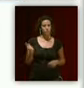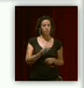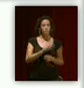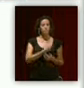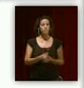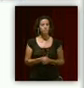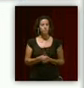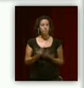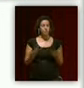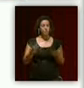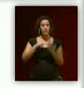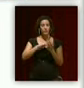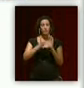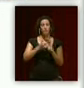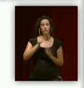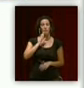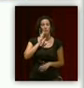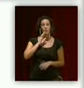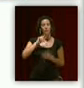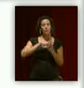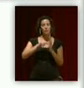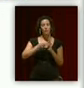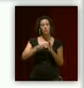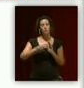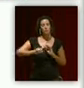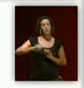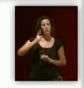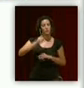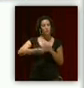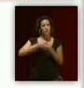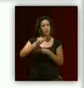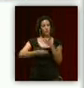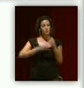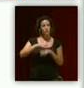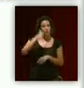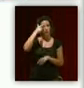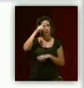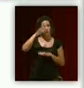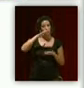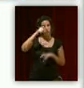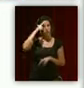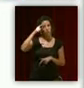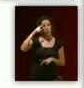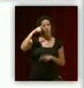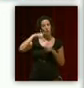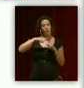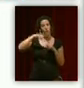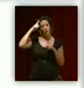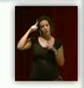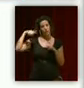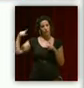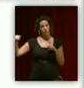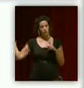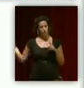to wheelchairs or prostheses and others.